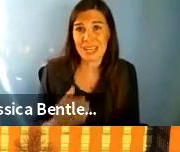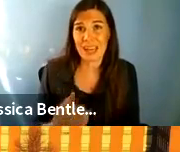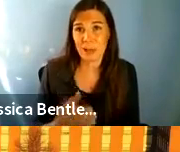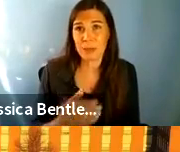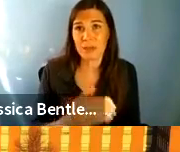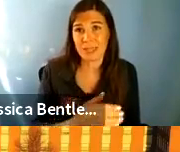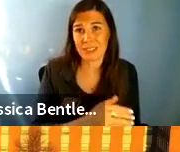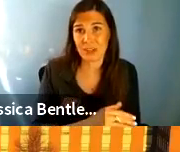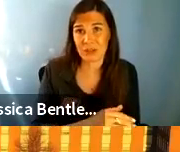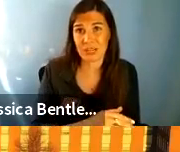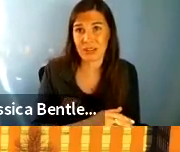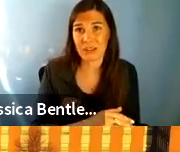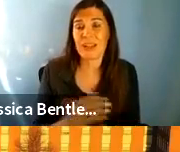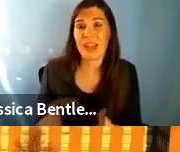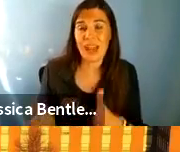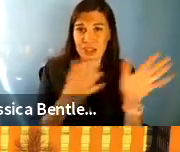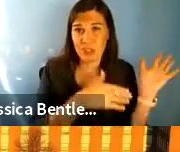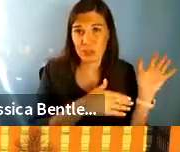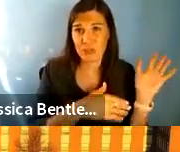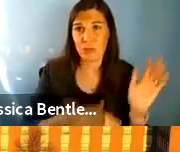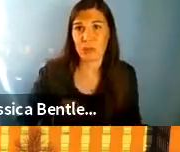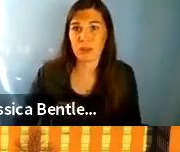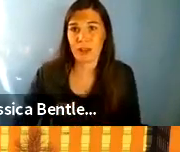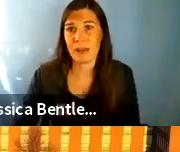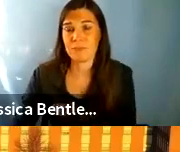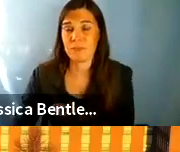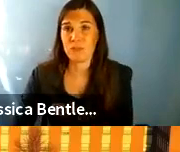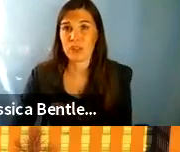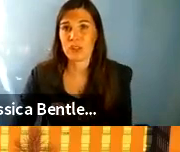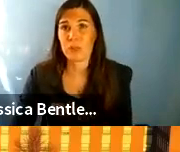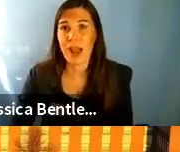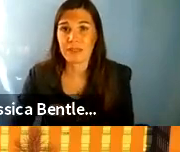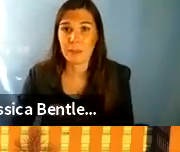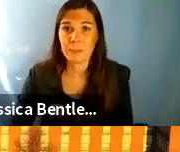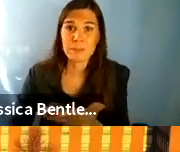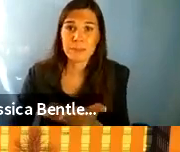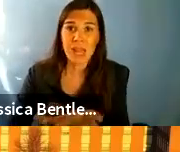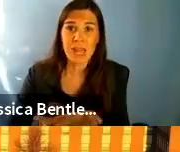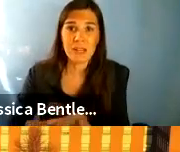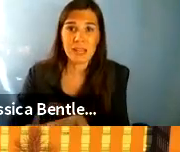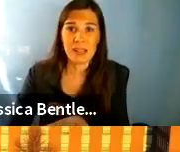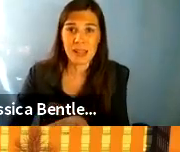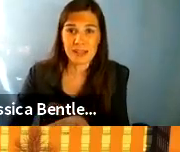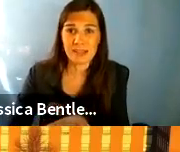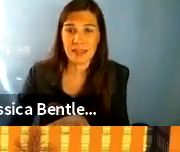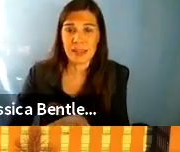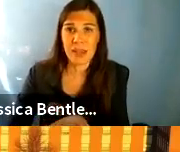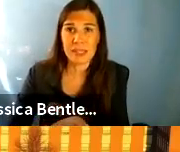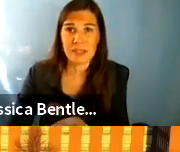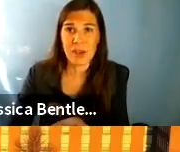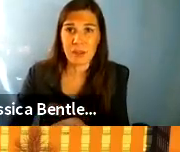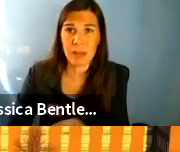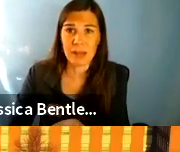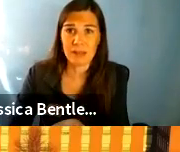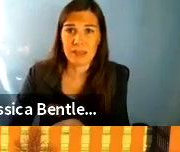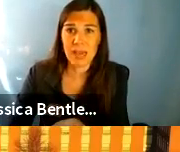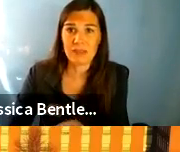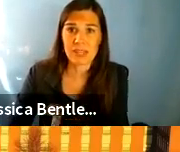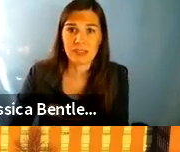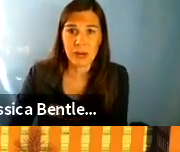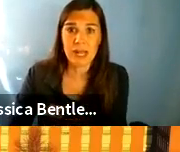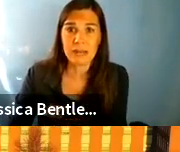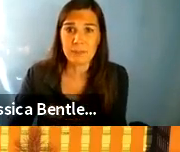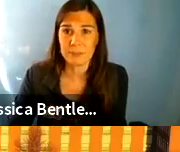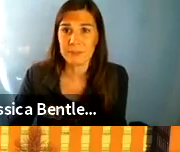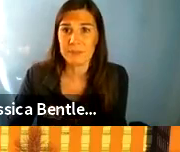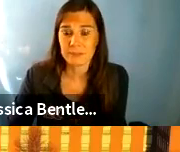they can then help you land a career as you move forward with your practicum. And I'm gonna let Alexa and Gabby talk about that if